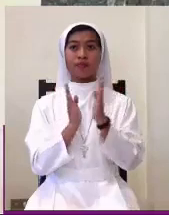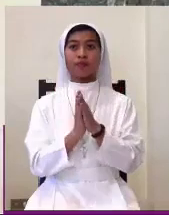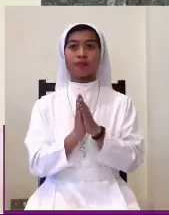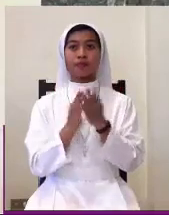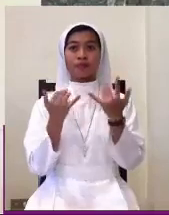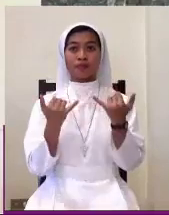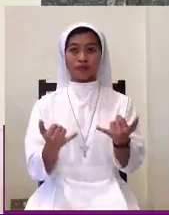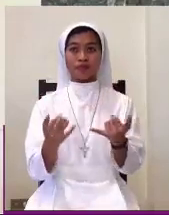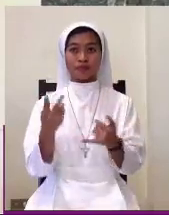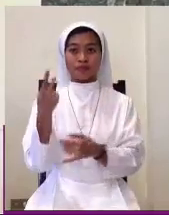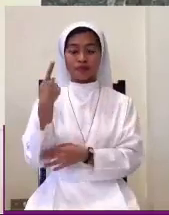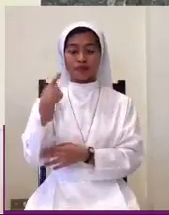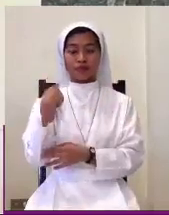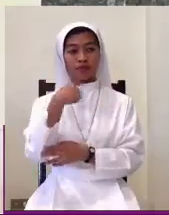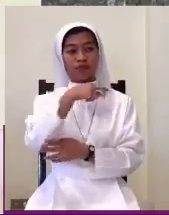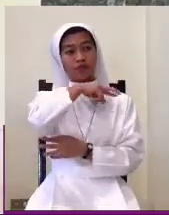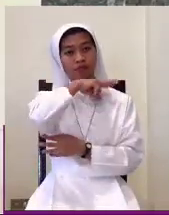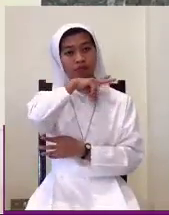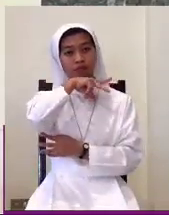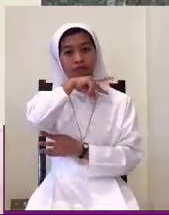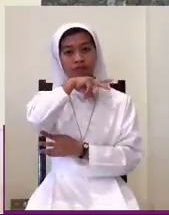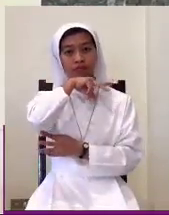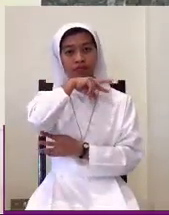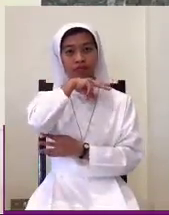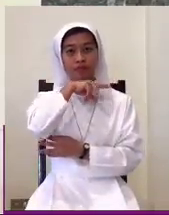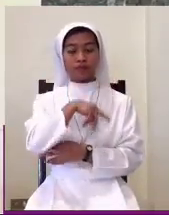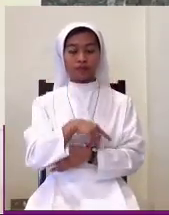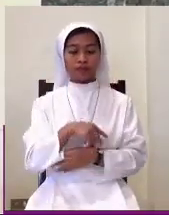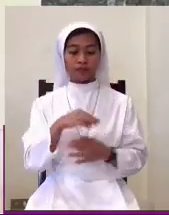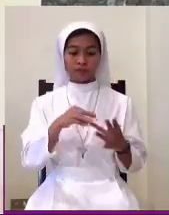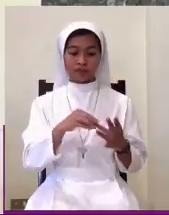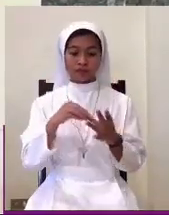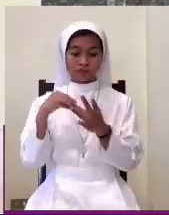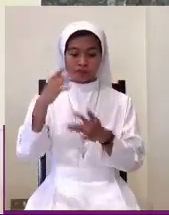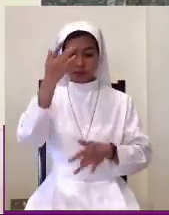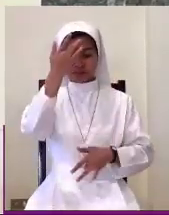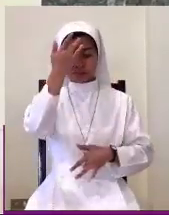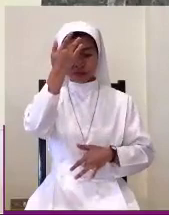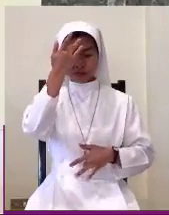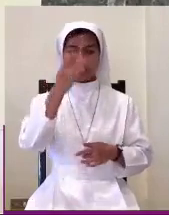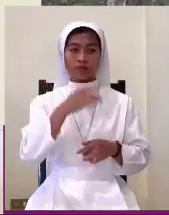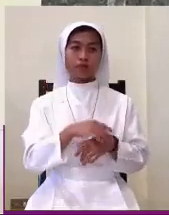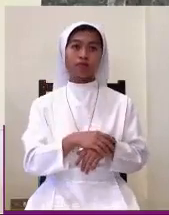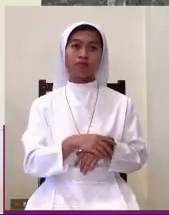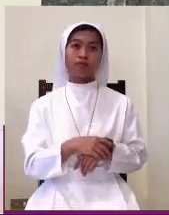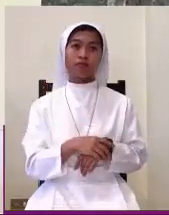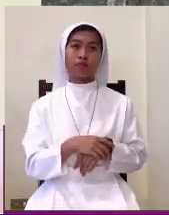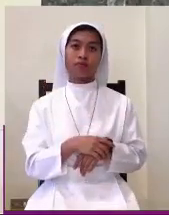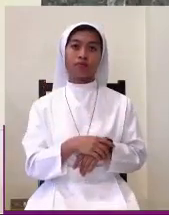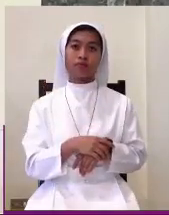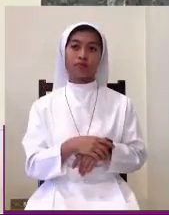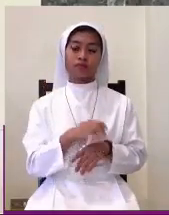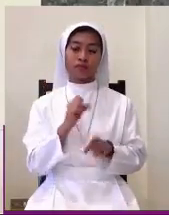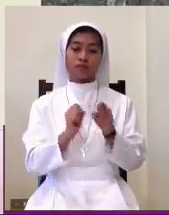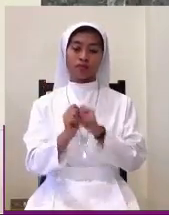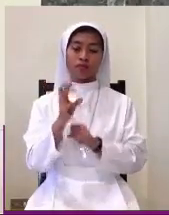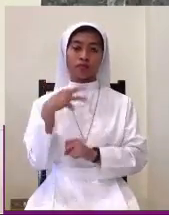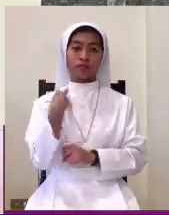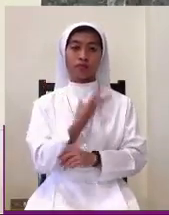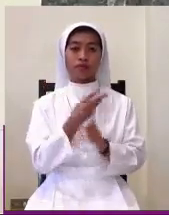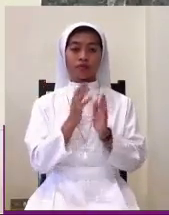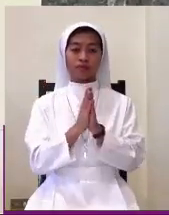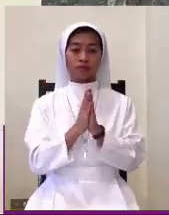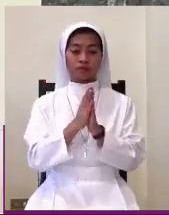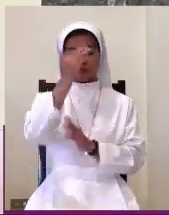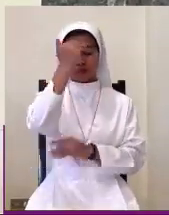risk to our people, especially the sick. And so we pray for them. In the name